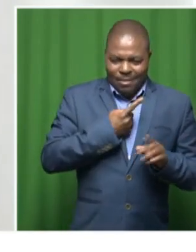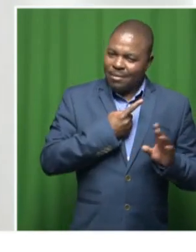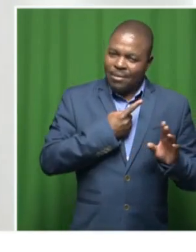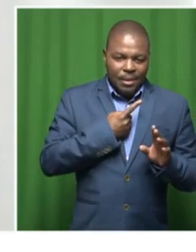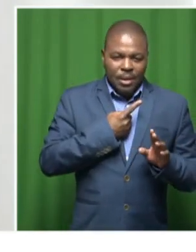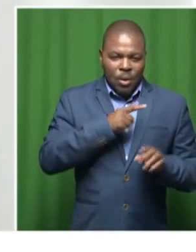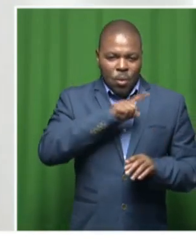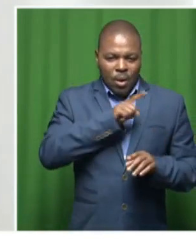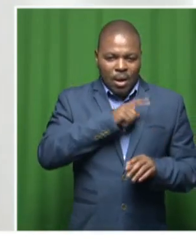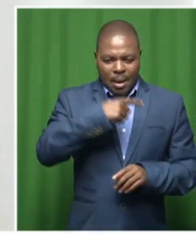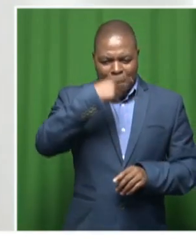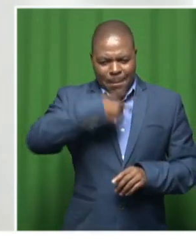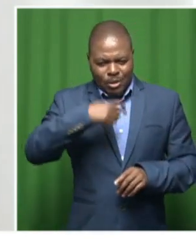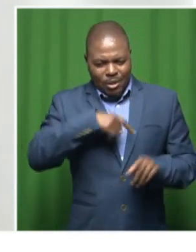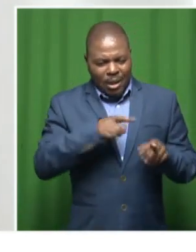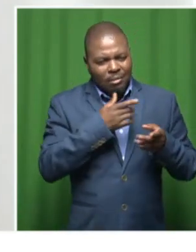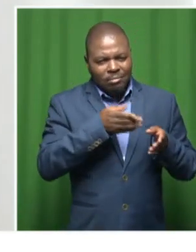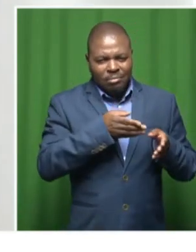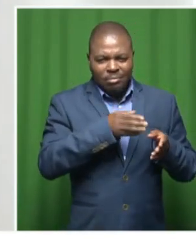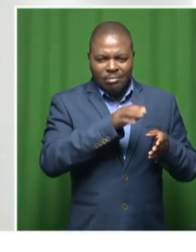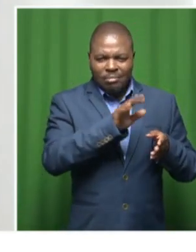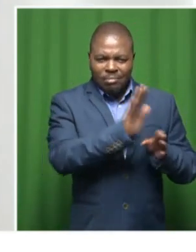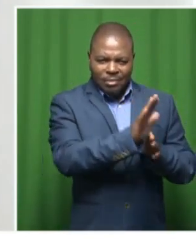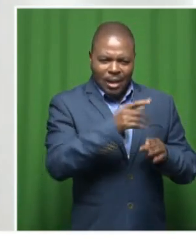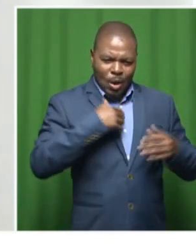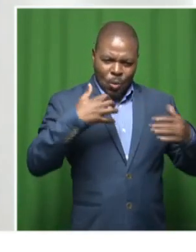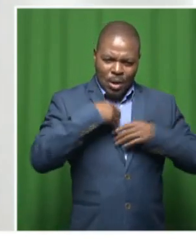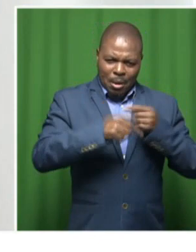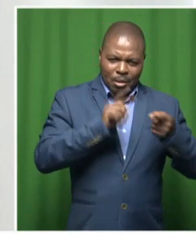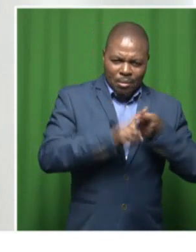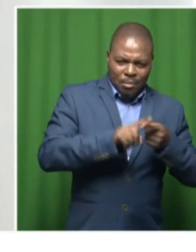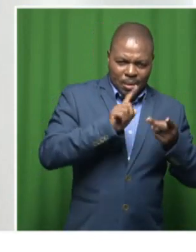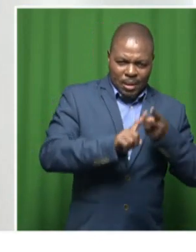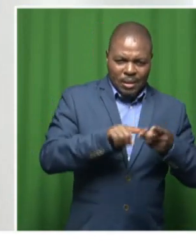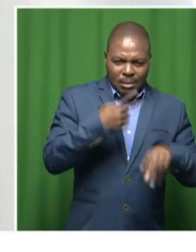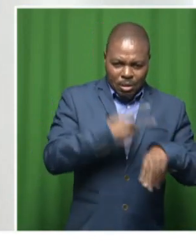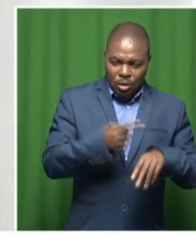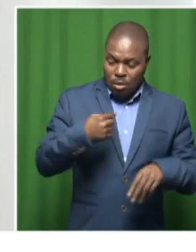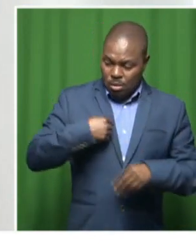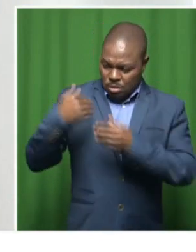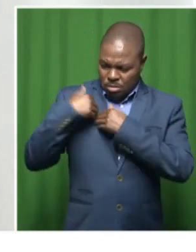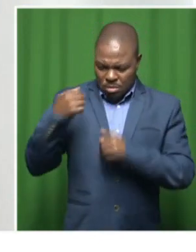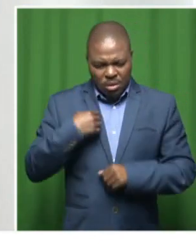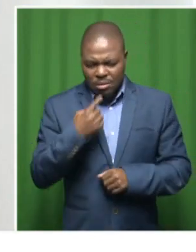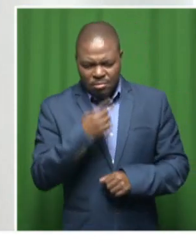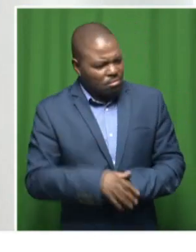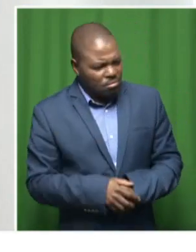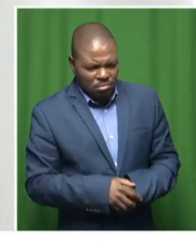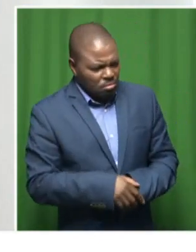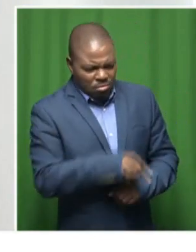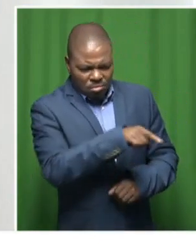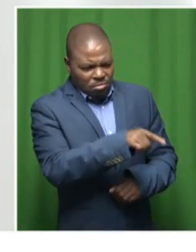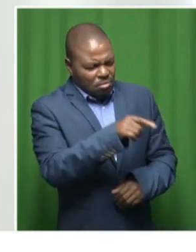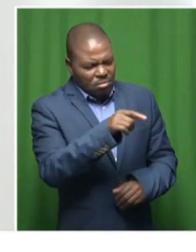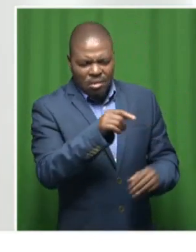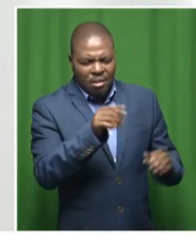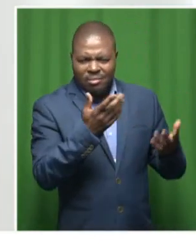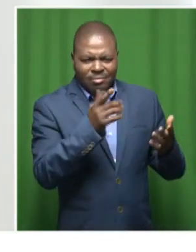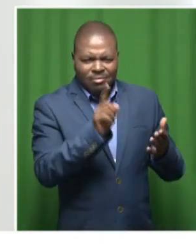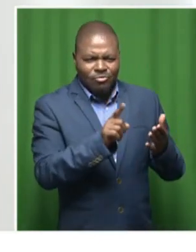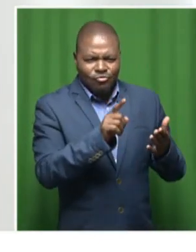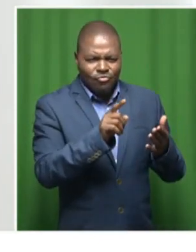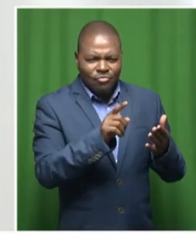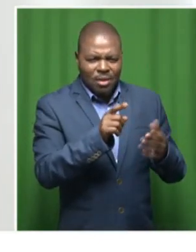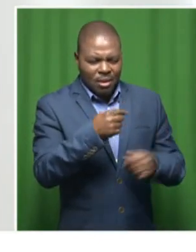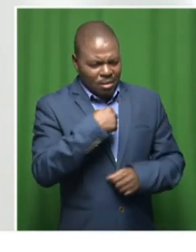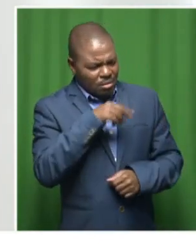a personality type A and you're like, you know what, I'm so worried about this. Sometimes it's my duty to say, sorry, there's nothing there. From the